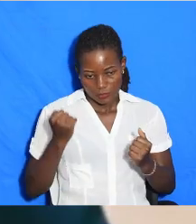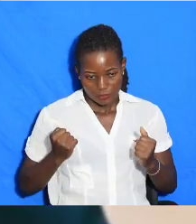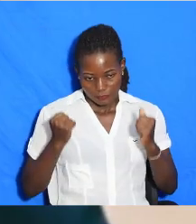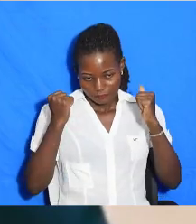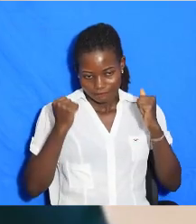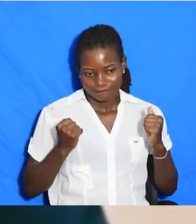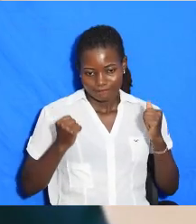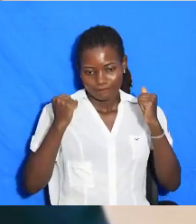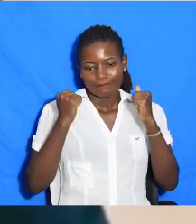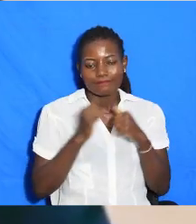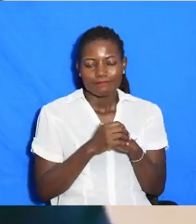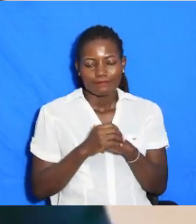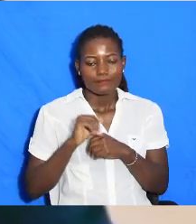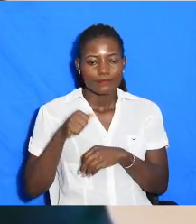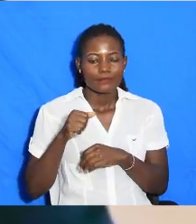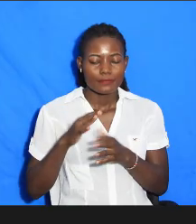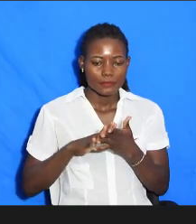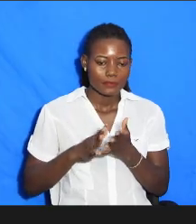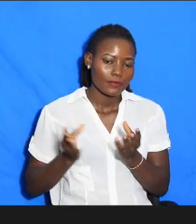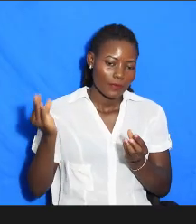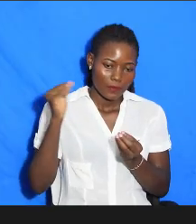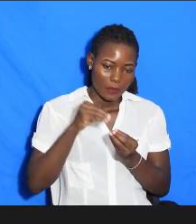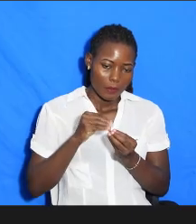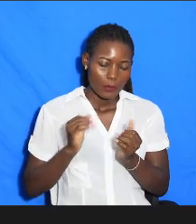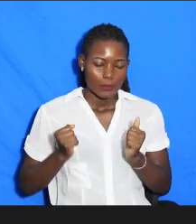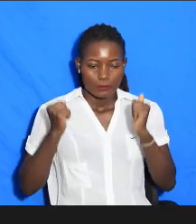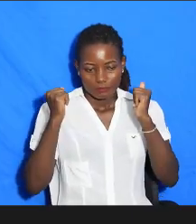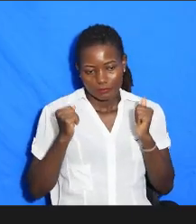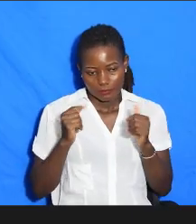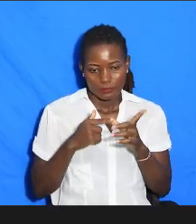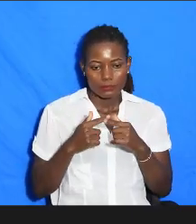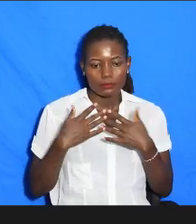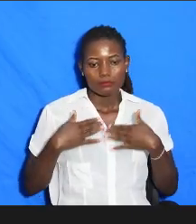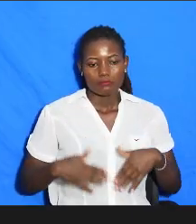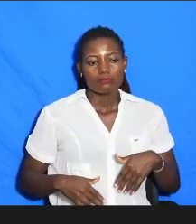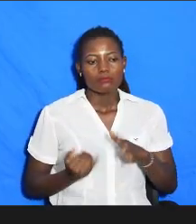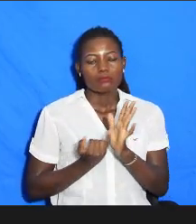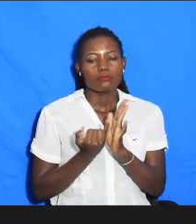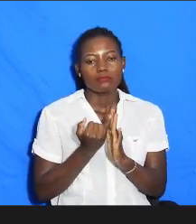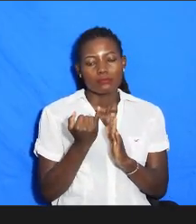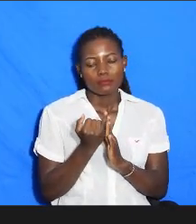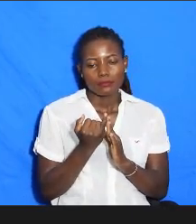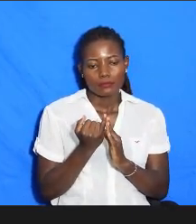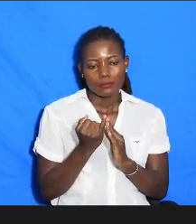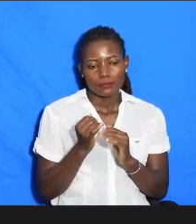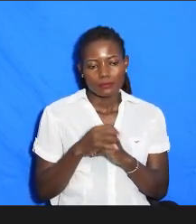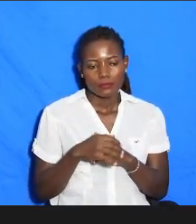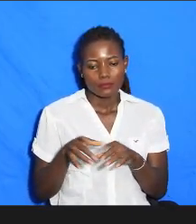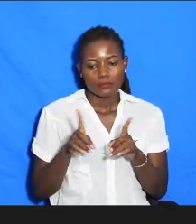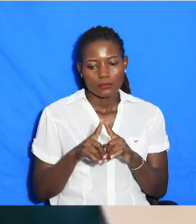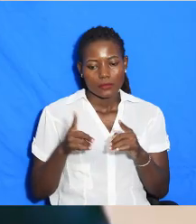Okay, okay, okay. Yeah, so the more you lift, so I realized it's your muscle tends to keep